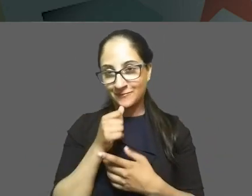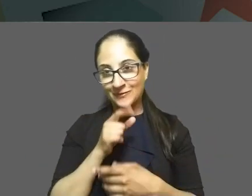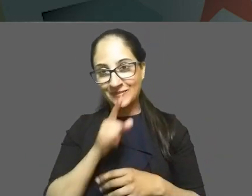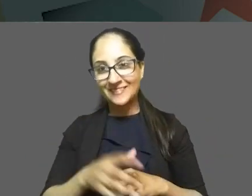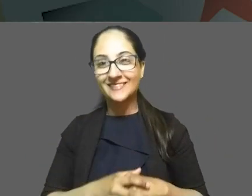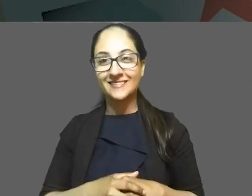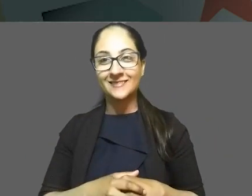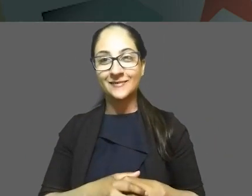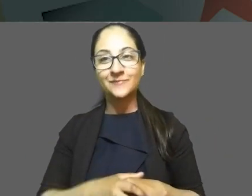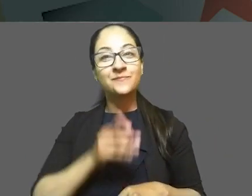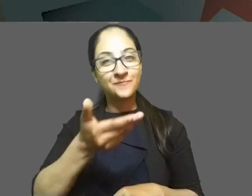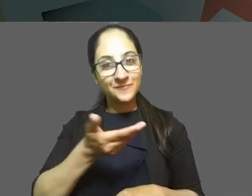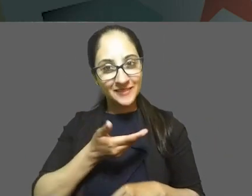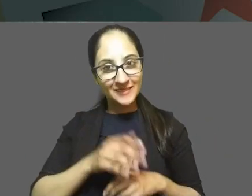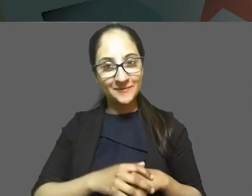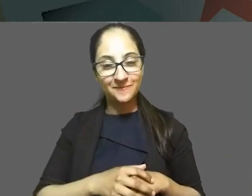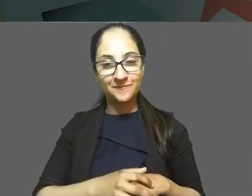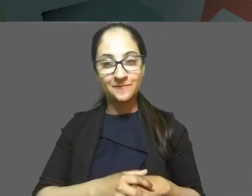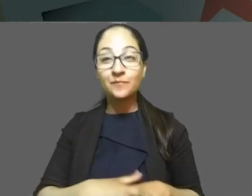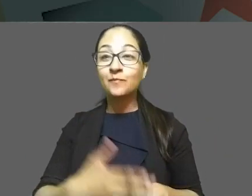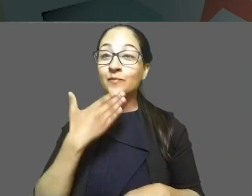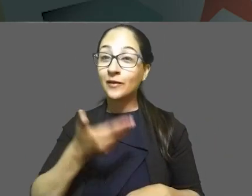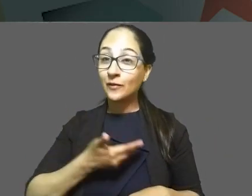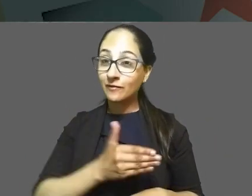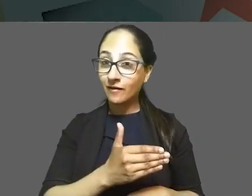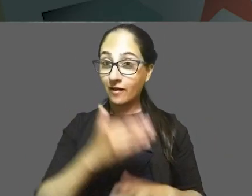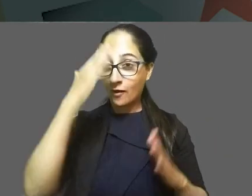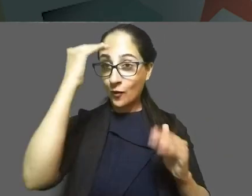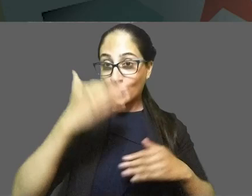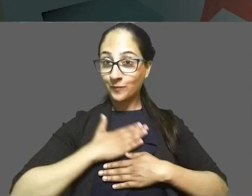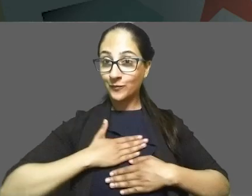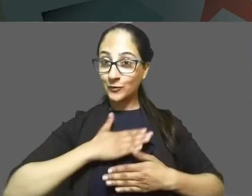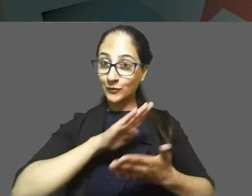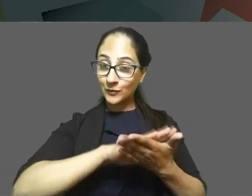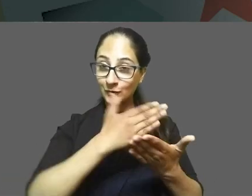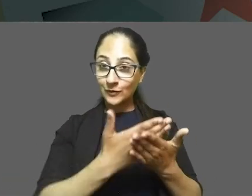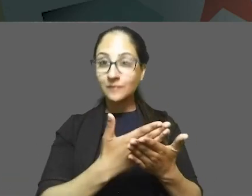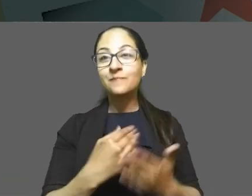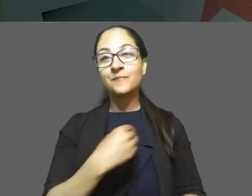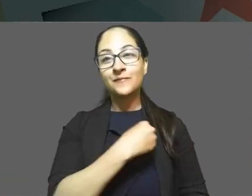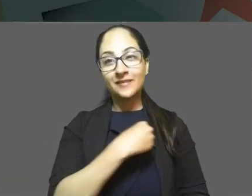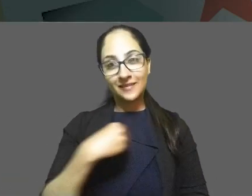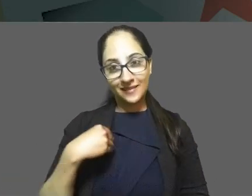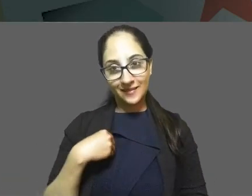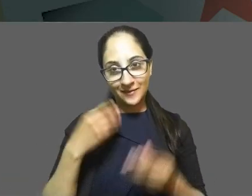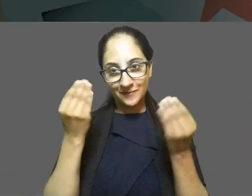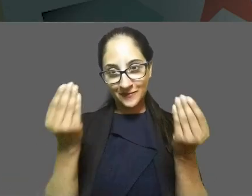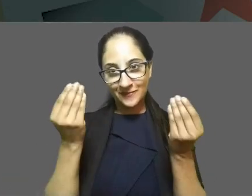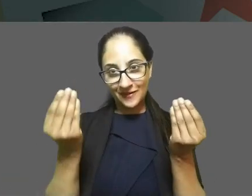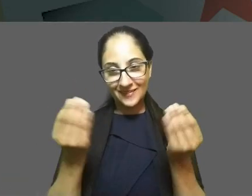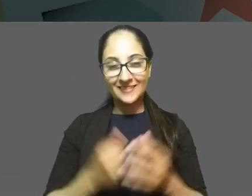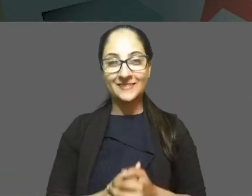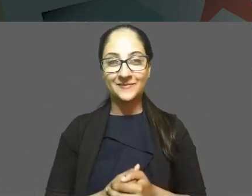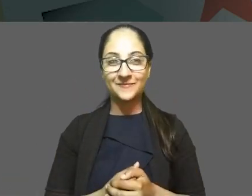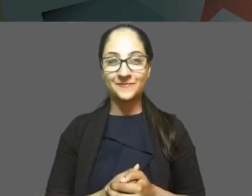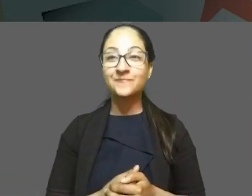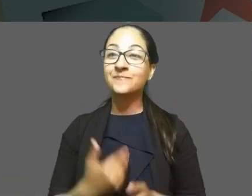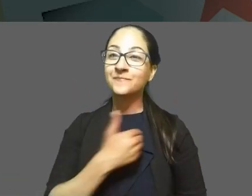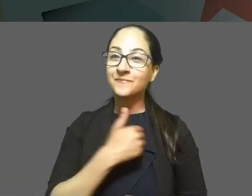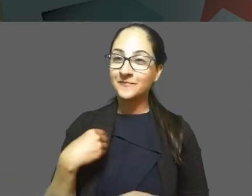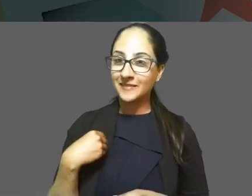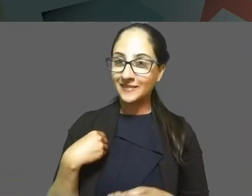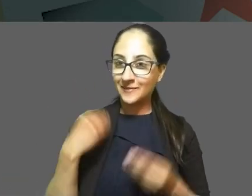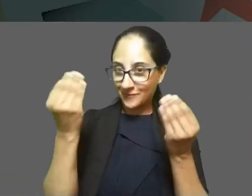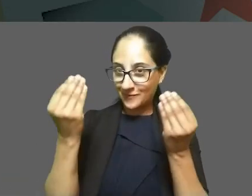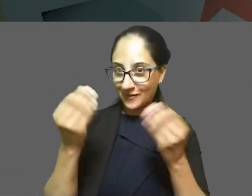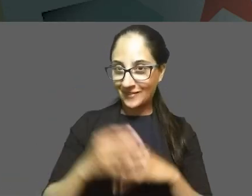chef-ish. Well, you're welcome. Thanks for having me. I hope you had a fun time cooking today. And Eid Mubarak